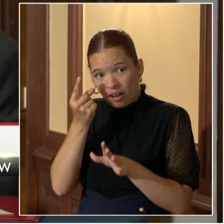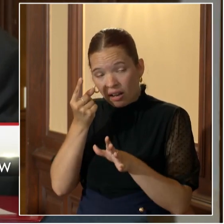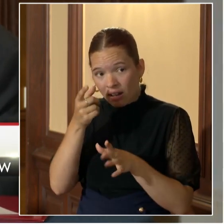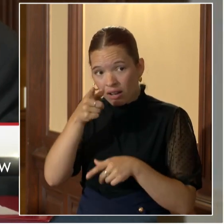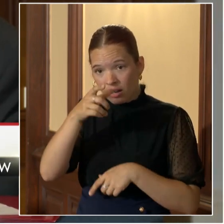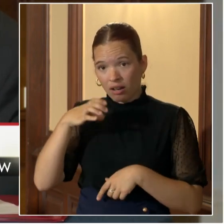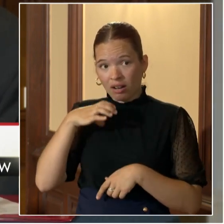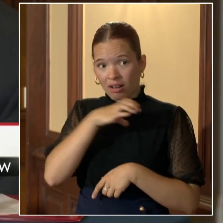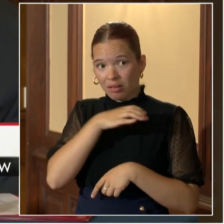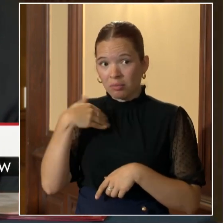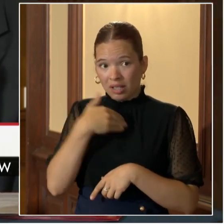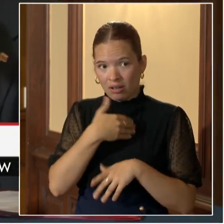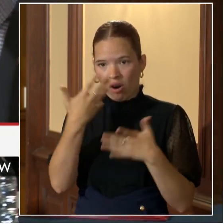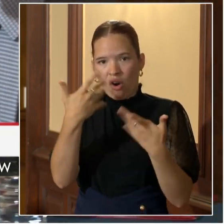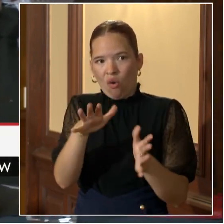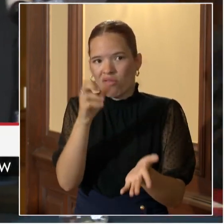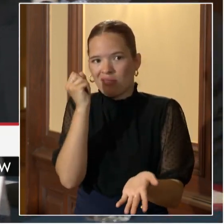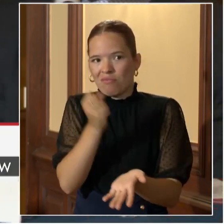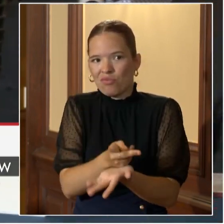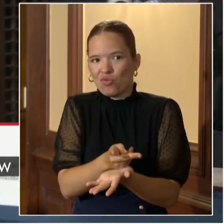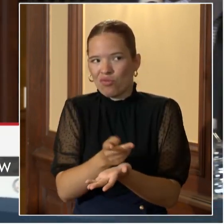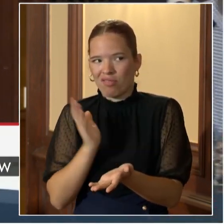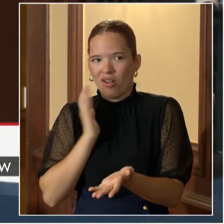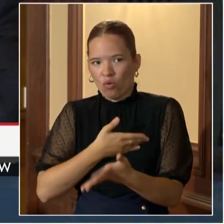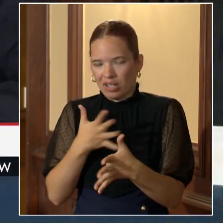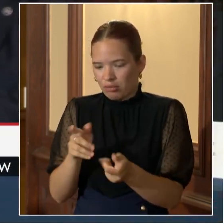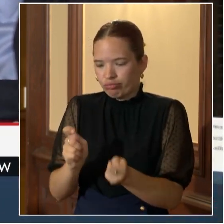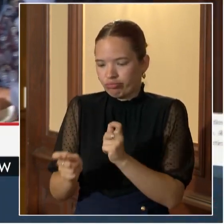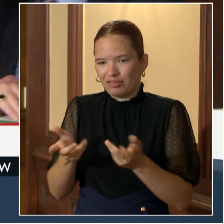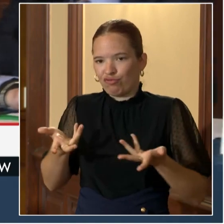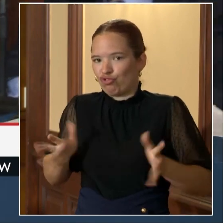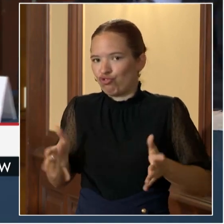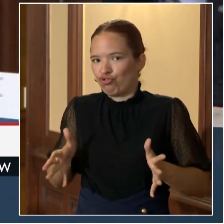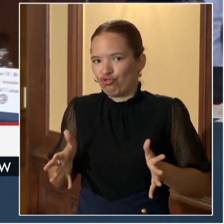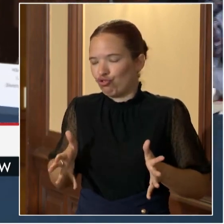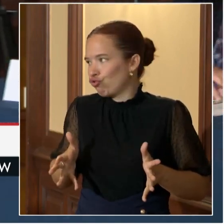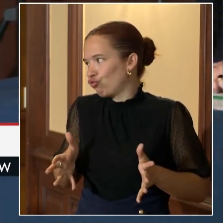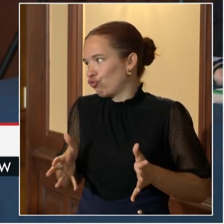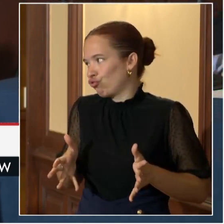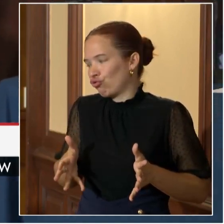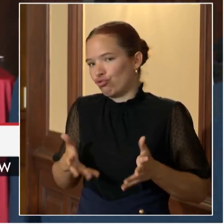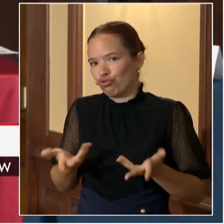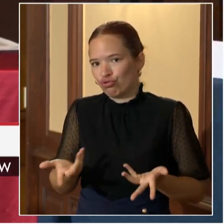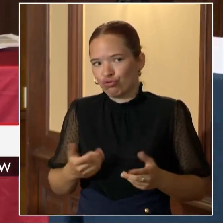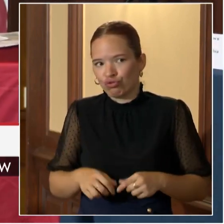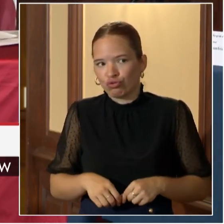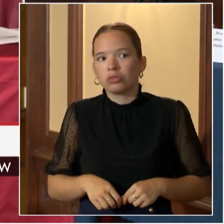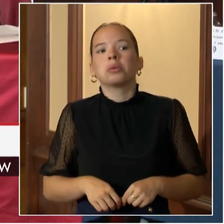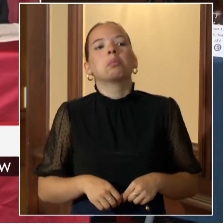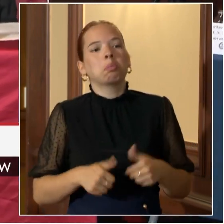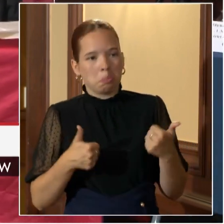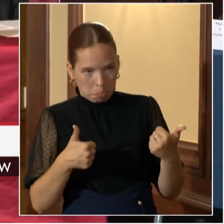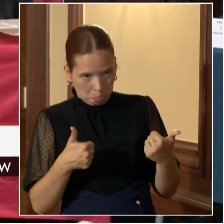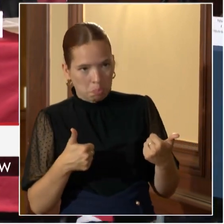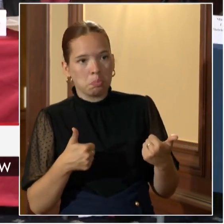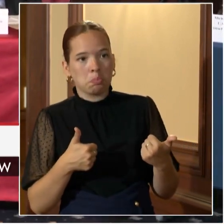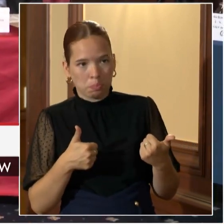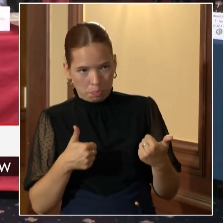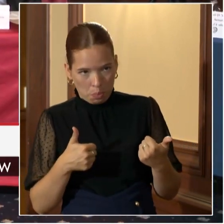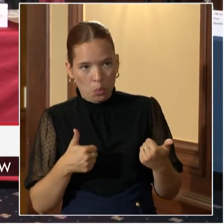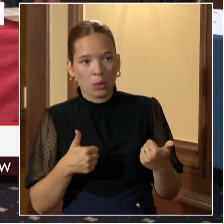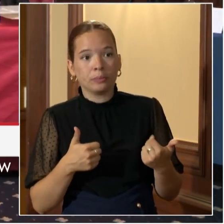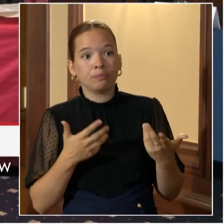Senator Strauss, will you speak to that question? Yes. Prior to the 2014 Statehood